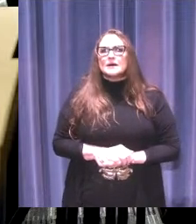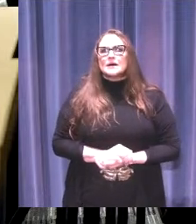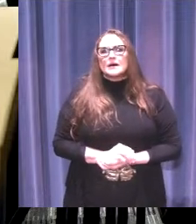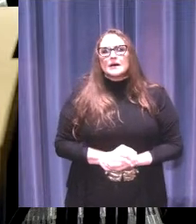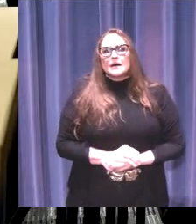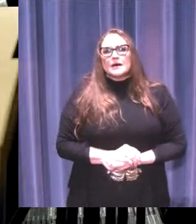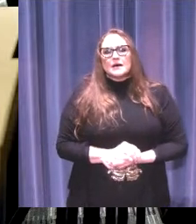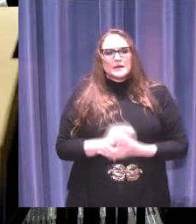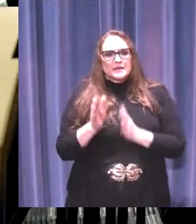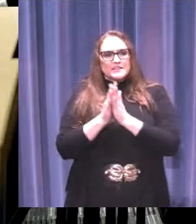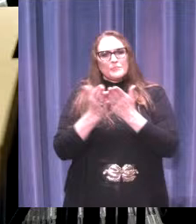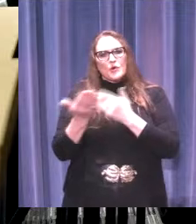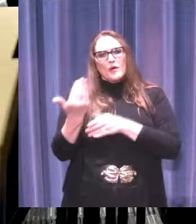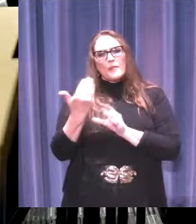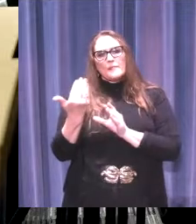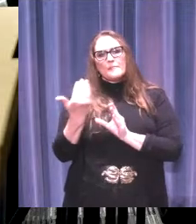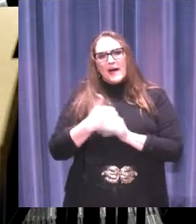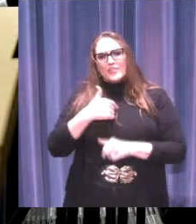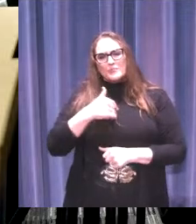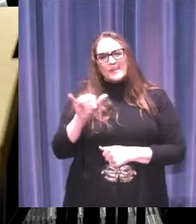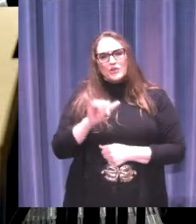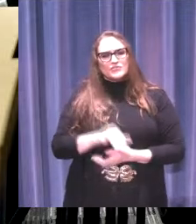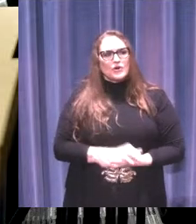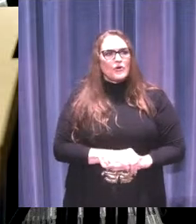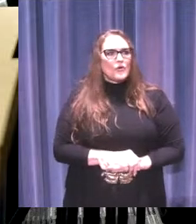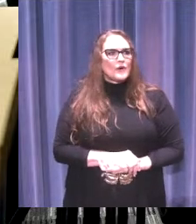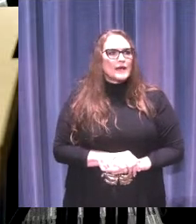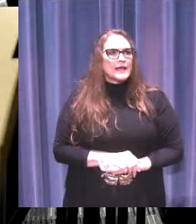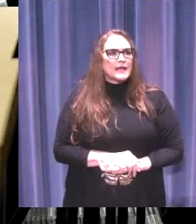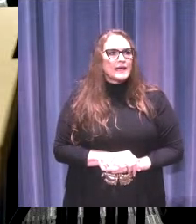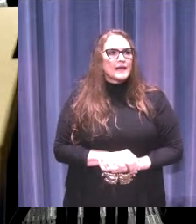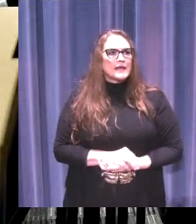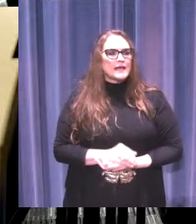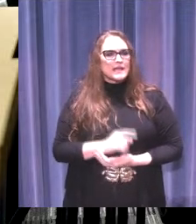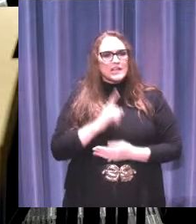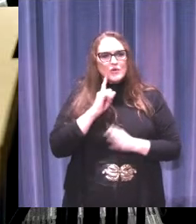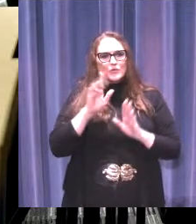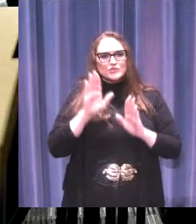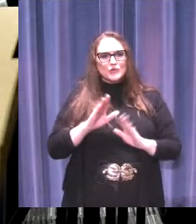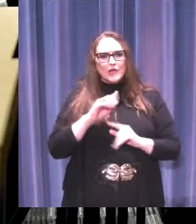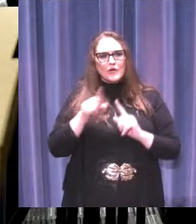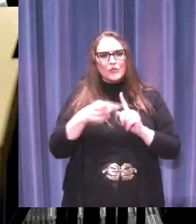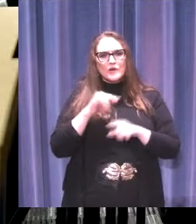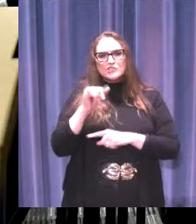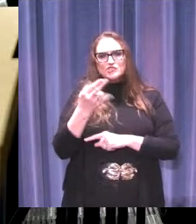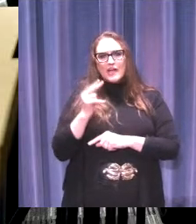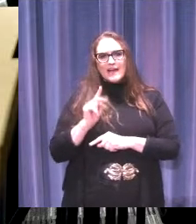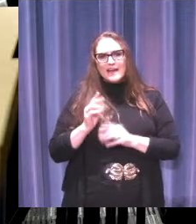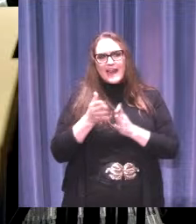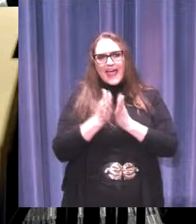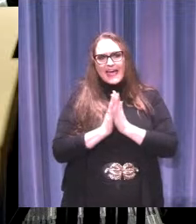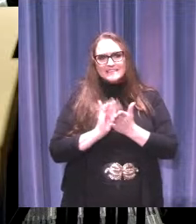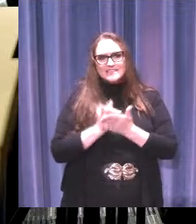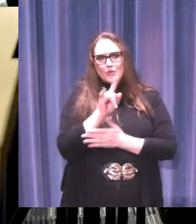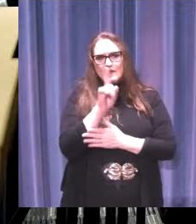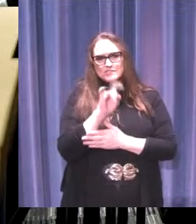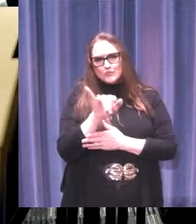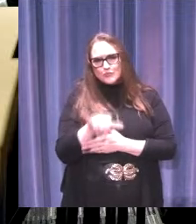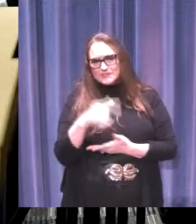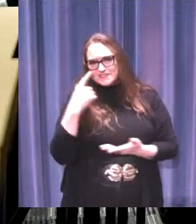The book bothered me also. And it was great when John asked the question of what it